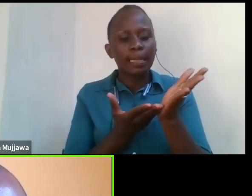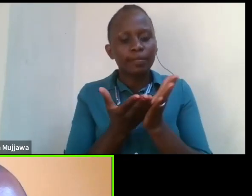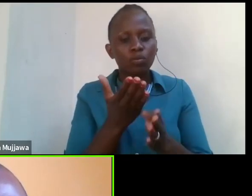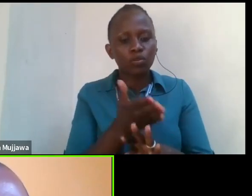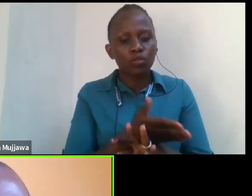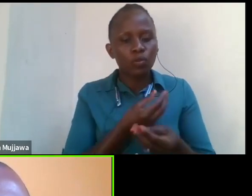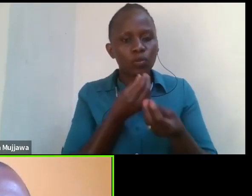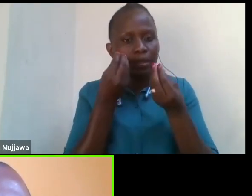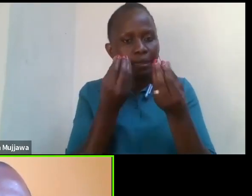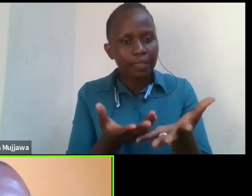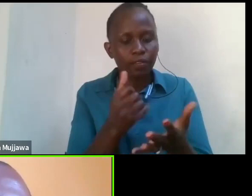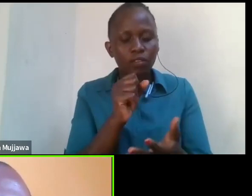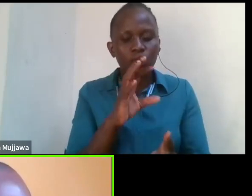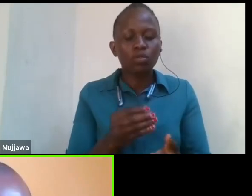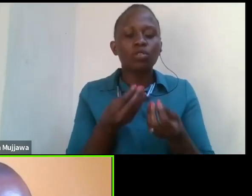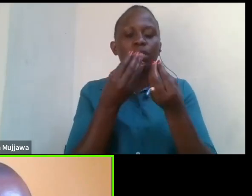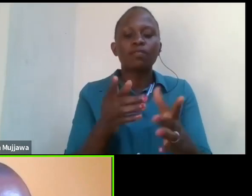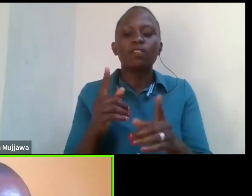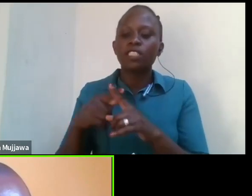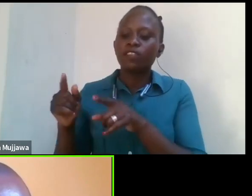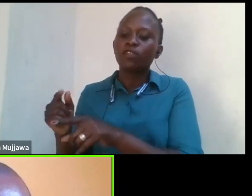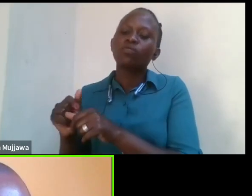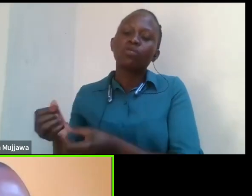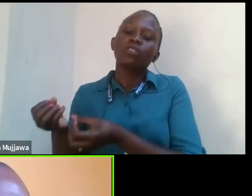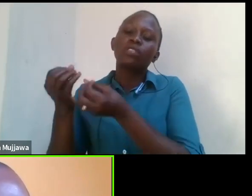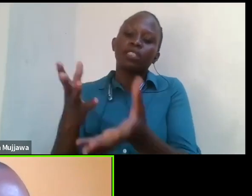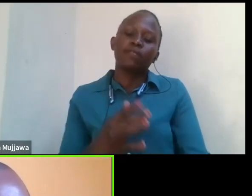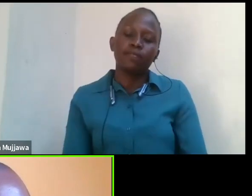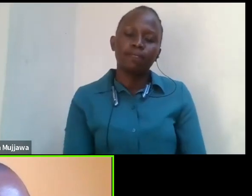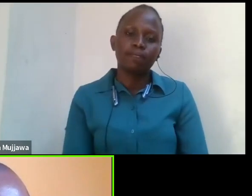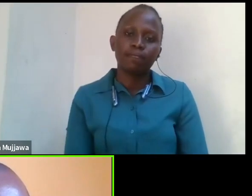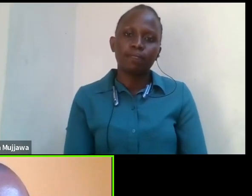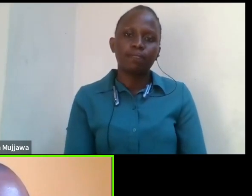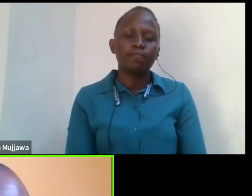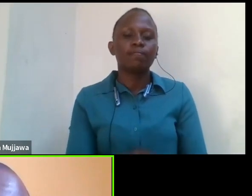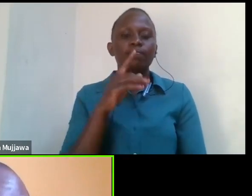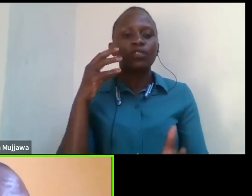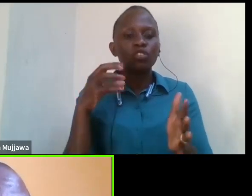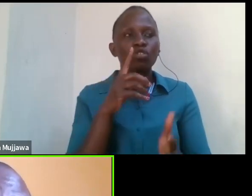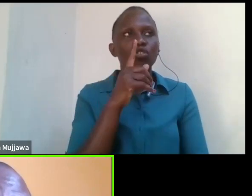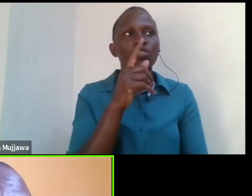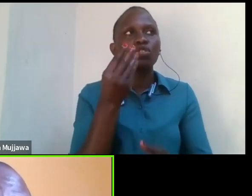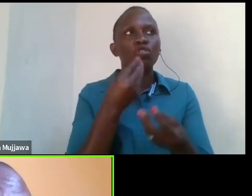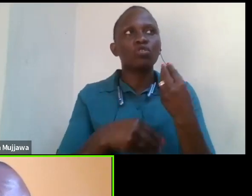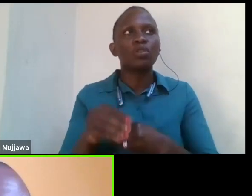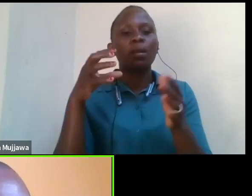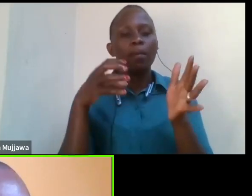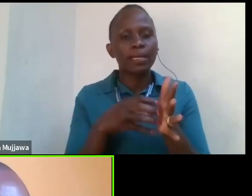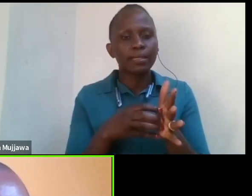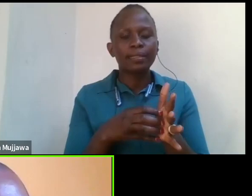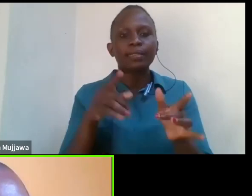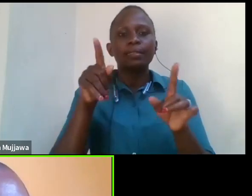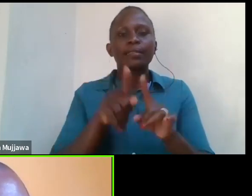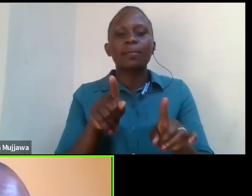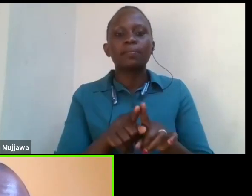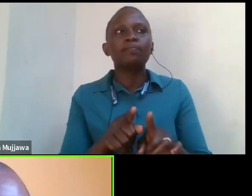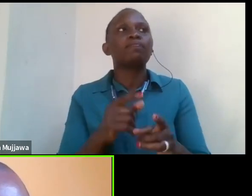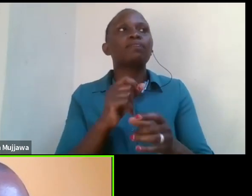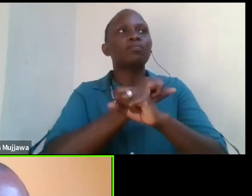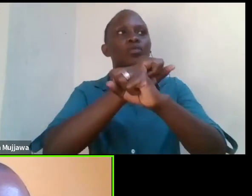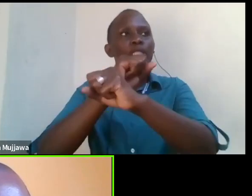offers to the service that Alan offers. Those are trademarks. Trademarks have gone even as far as